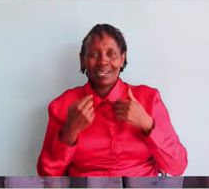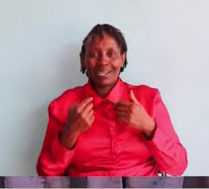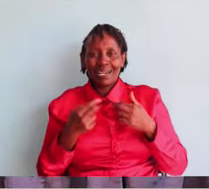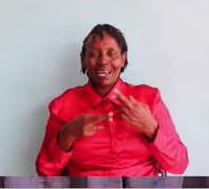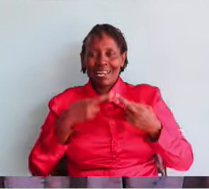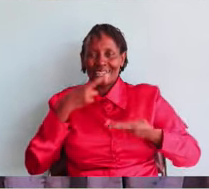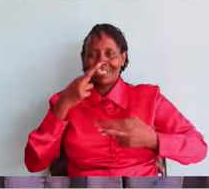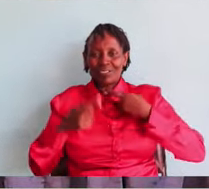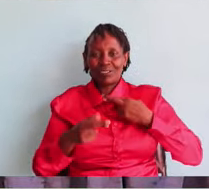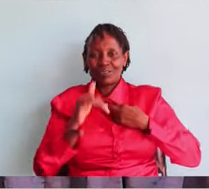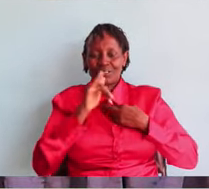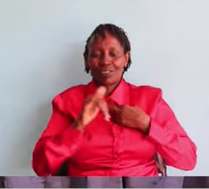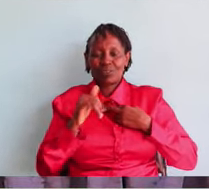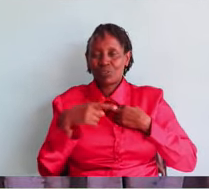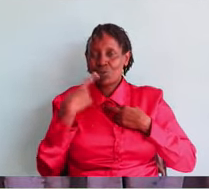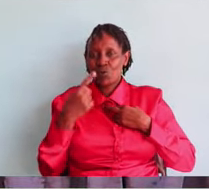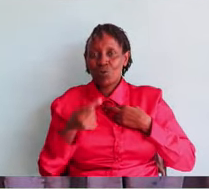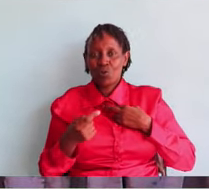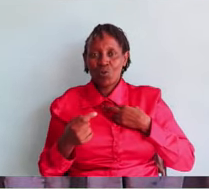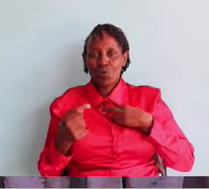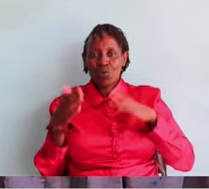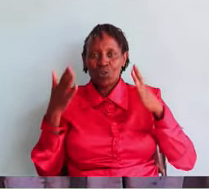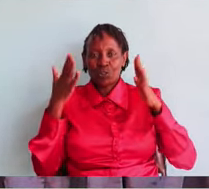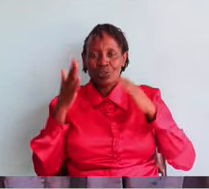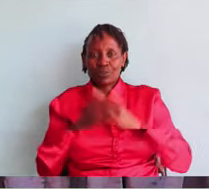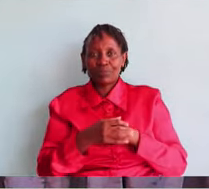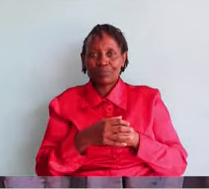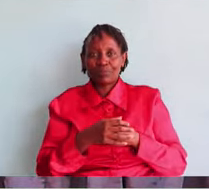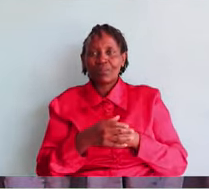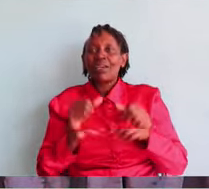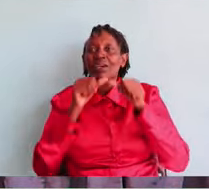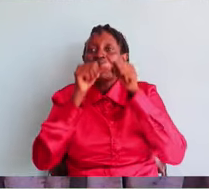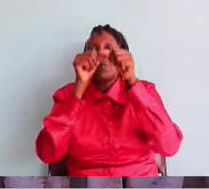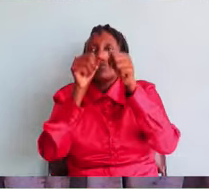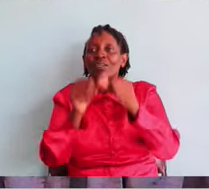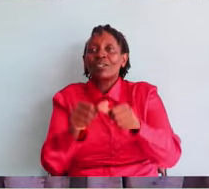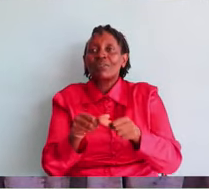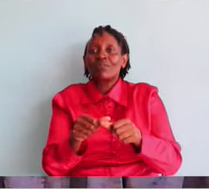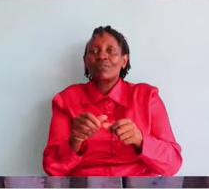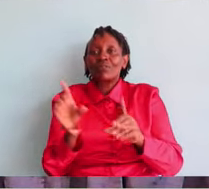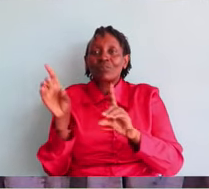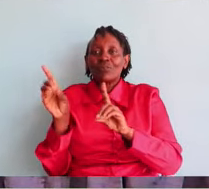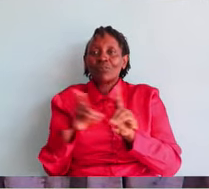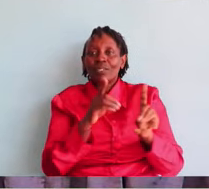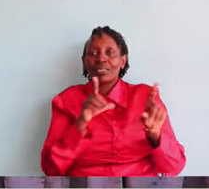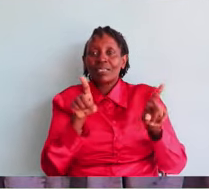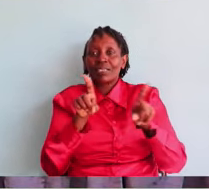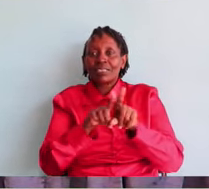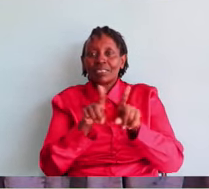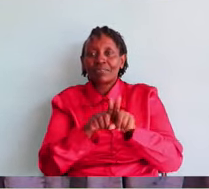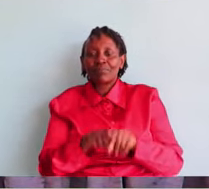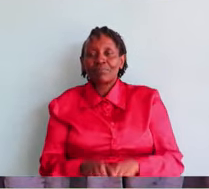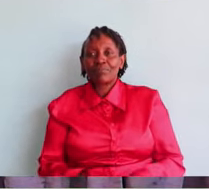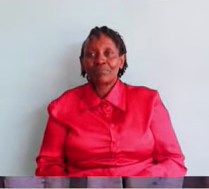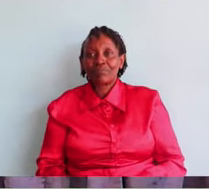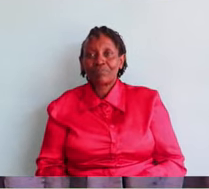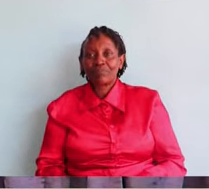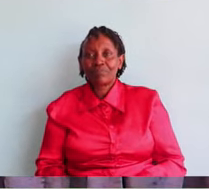KCC, we've tried to do that a lot, and we should continue doing it. We should celebrate with each other in good